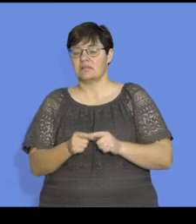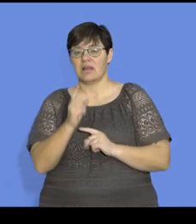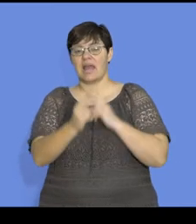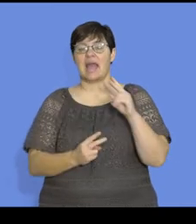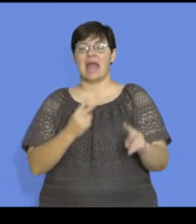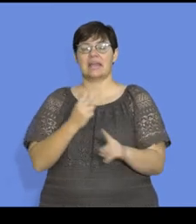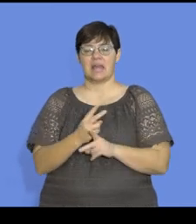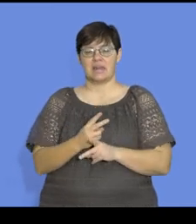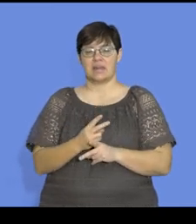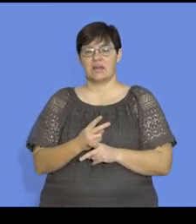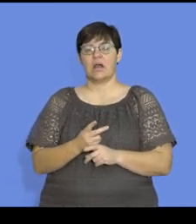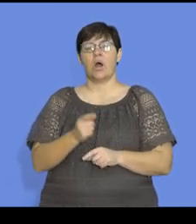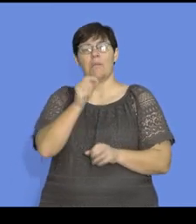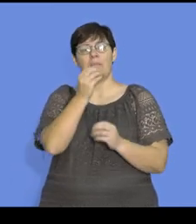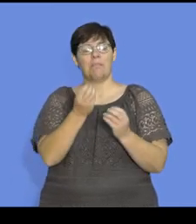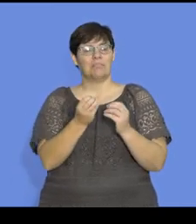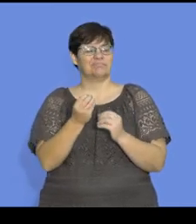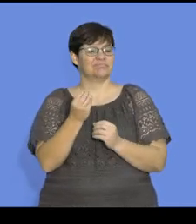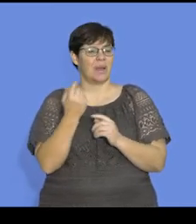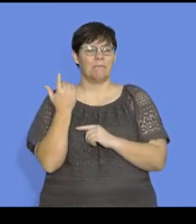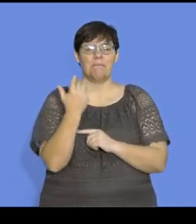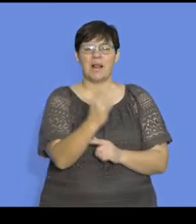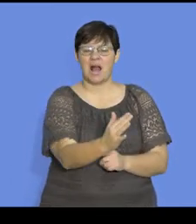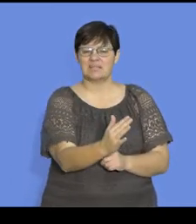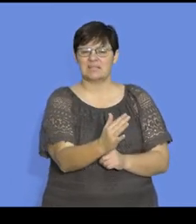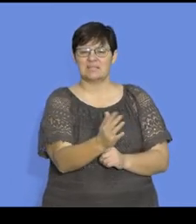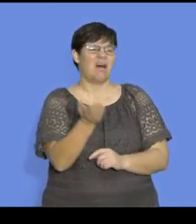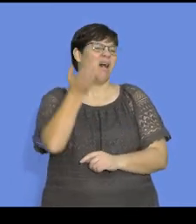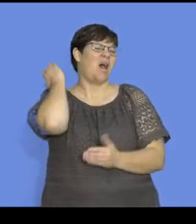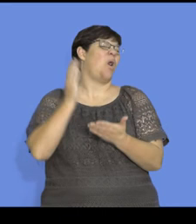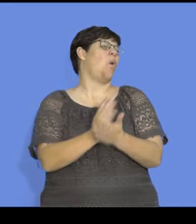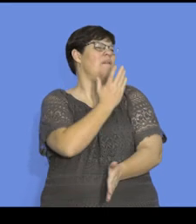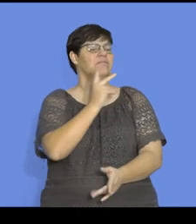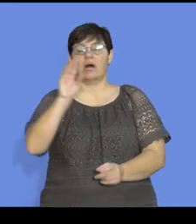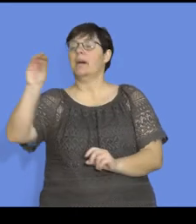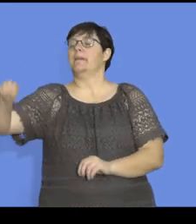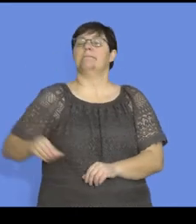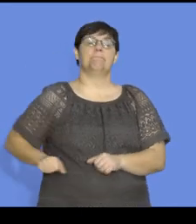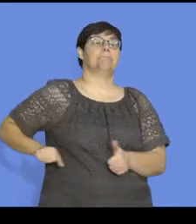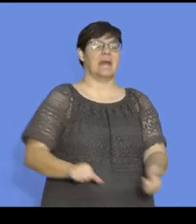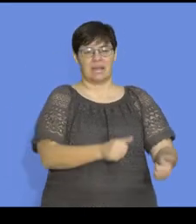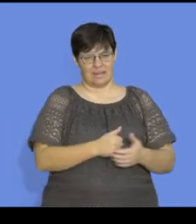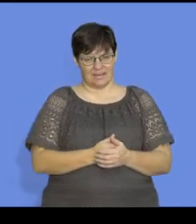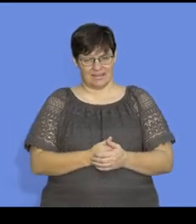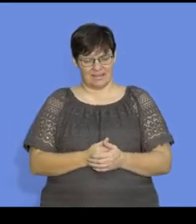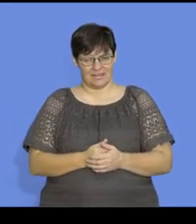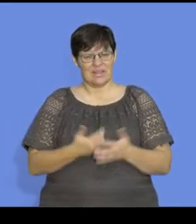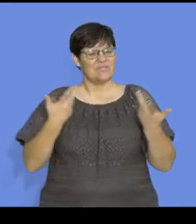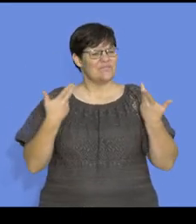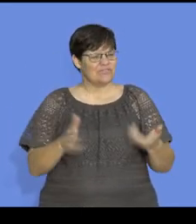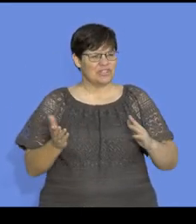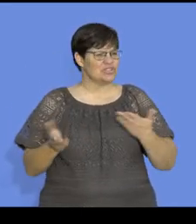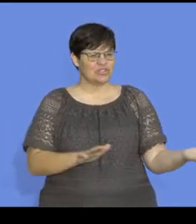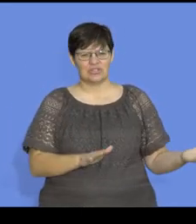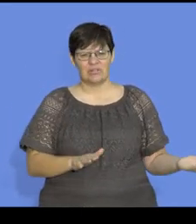reintroduction of long extinct plants. That's not the idea of it. We don't want to take something that is dead